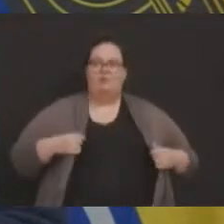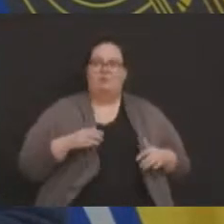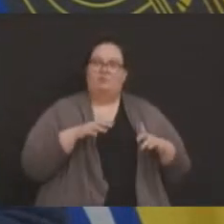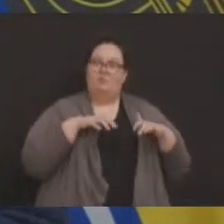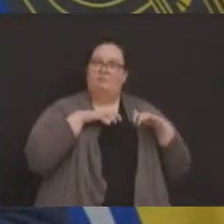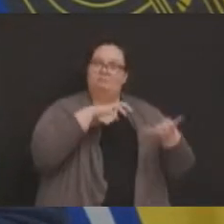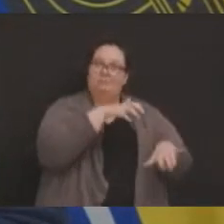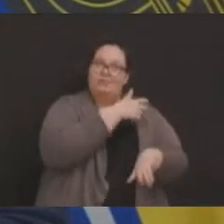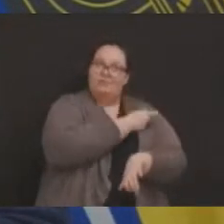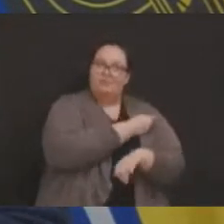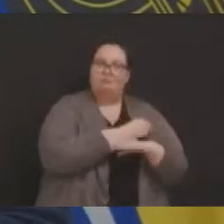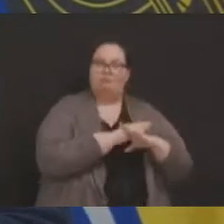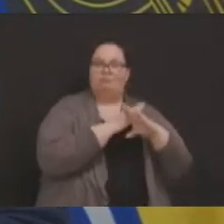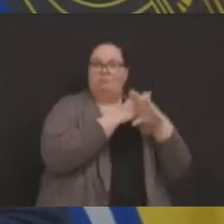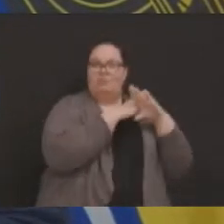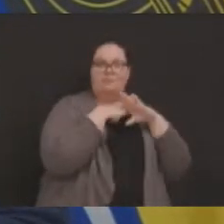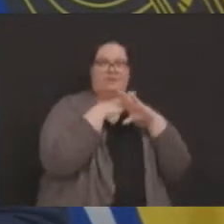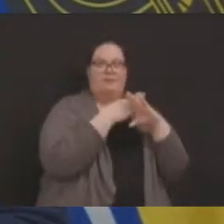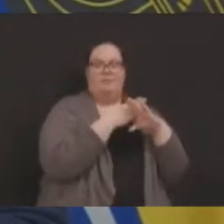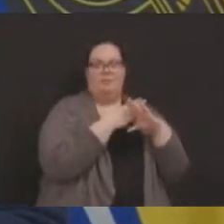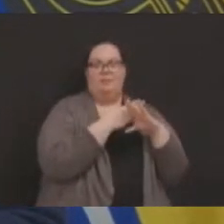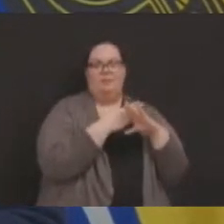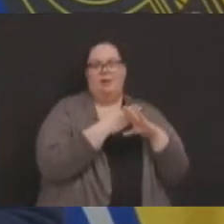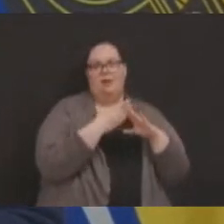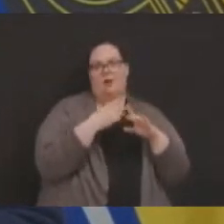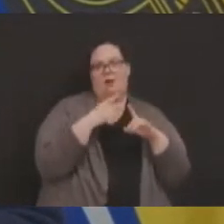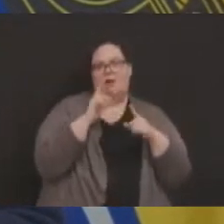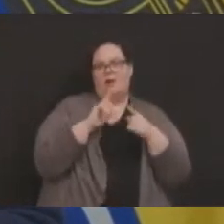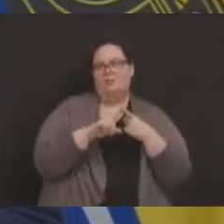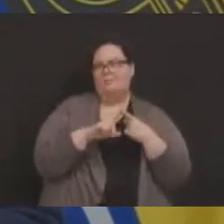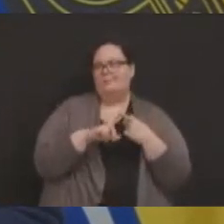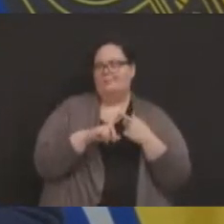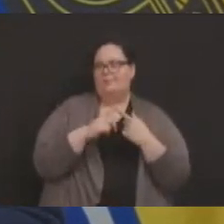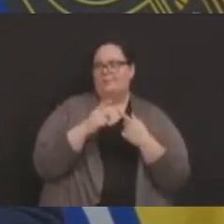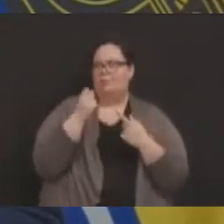of being exposed to. I believe that this